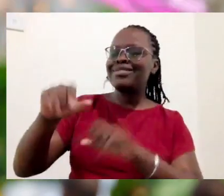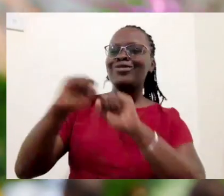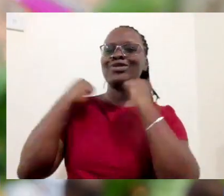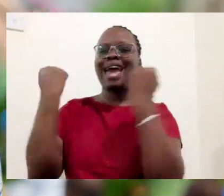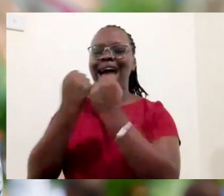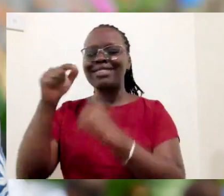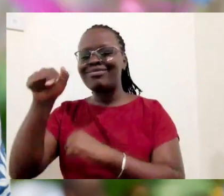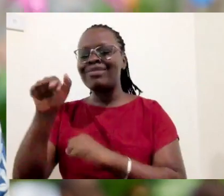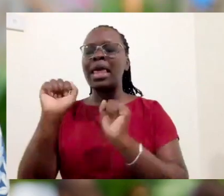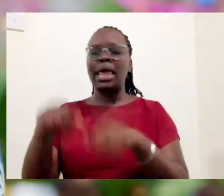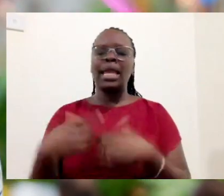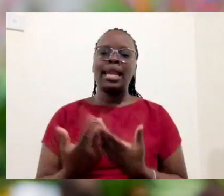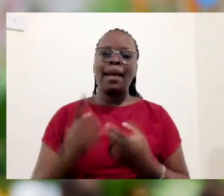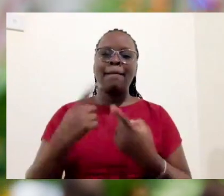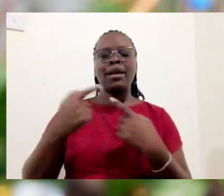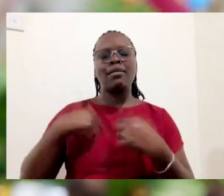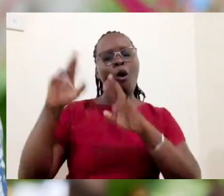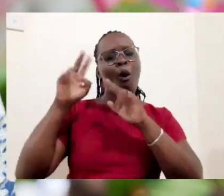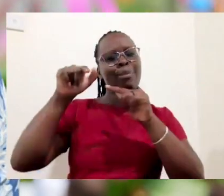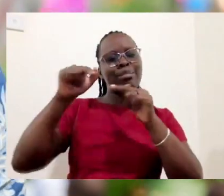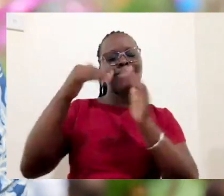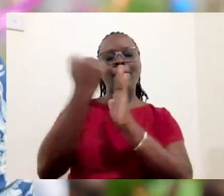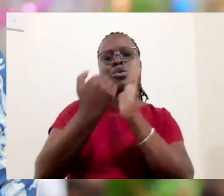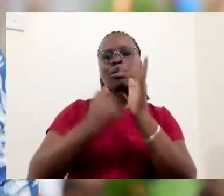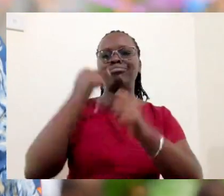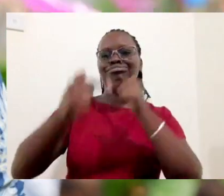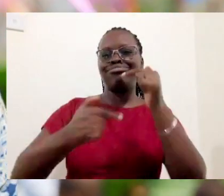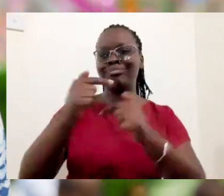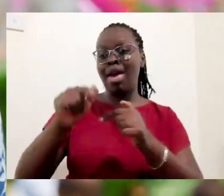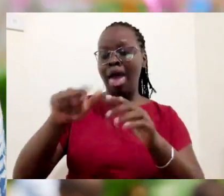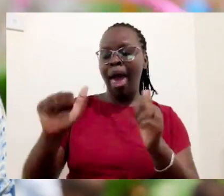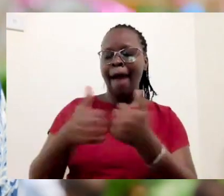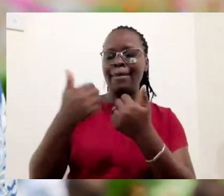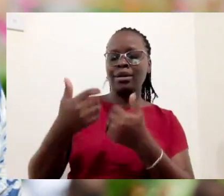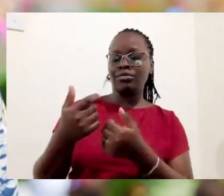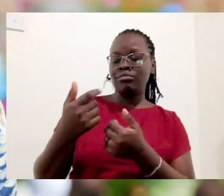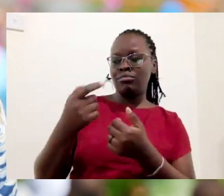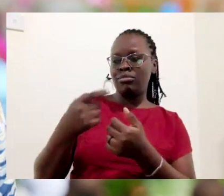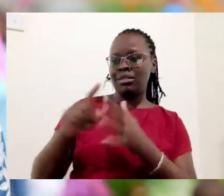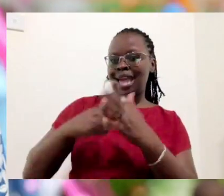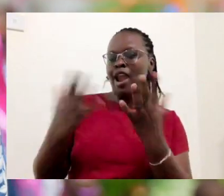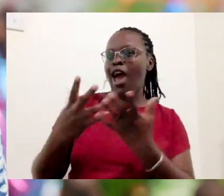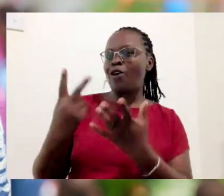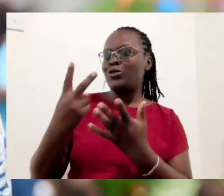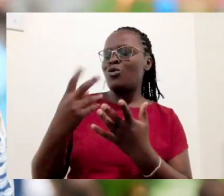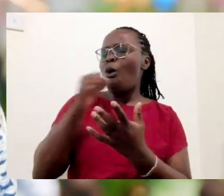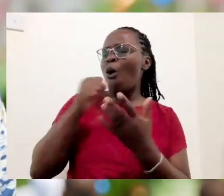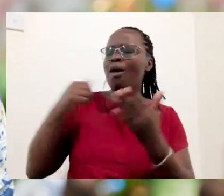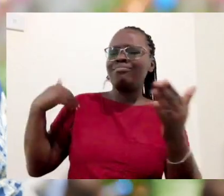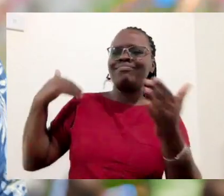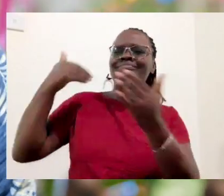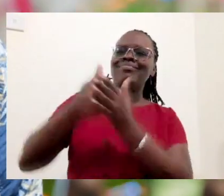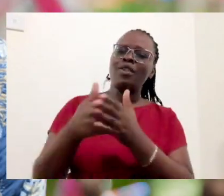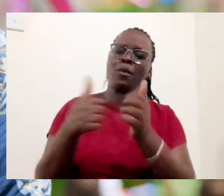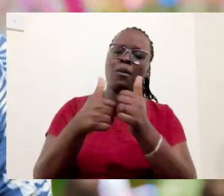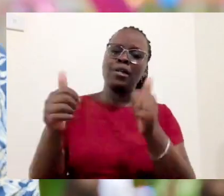that this story of Elimu inspires you to see education as a lifelong journey and to think that it all began with a simple act of helping 2 young boys take